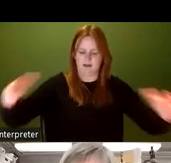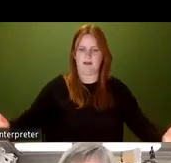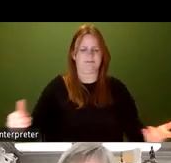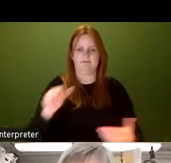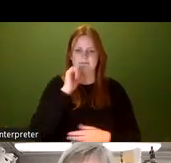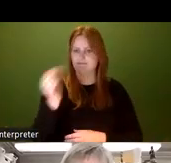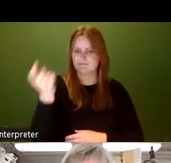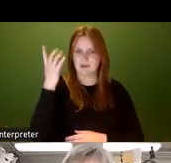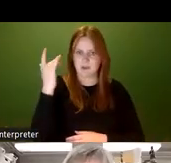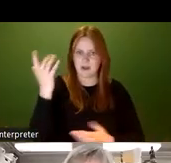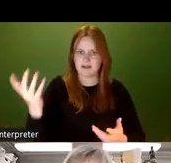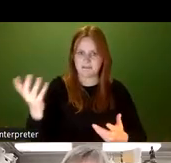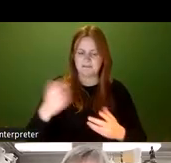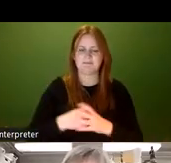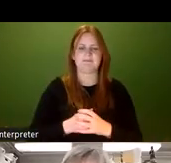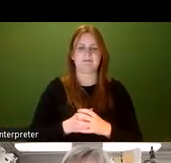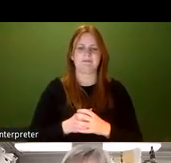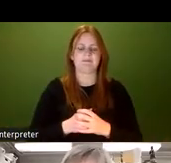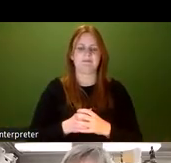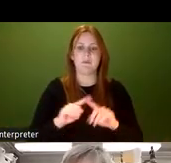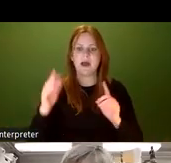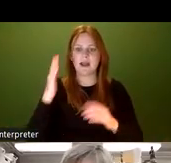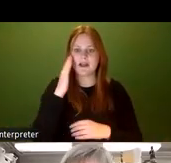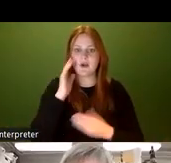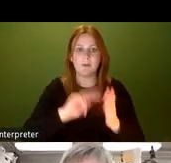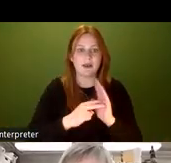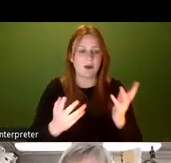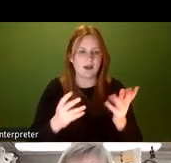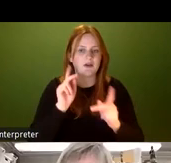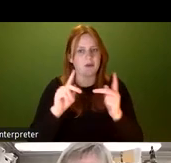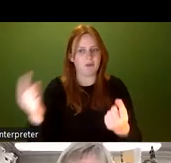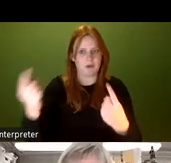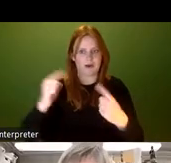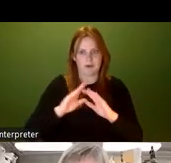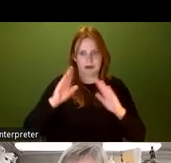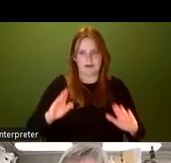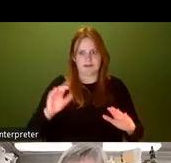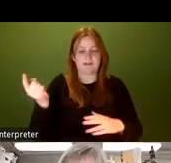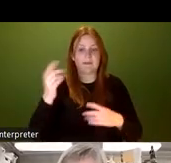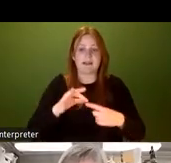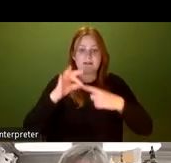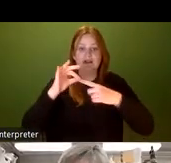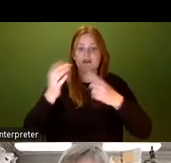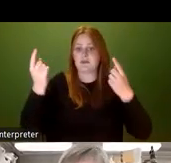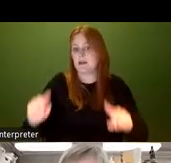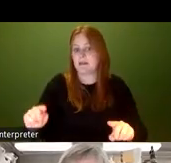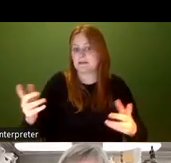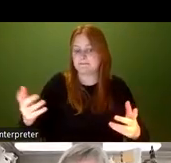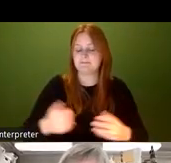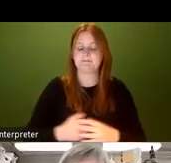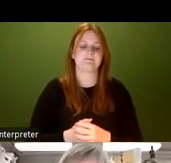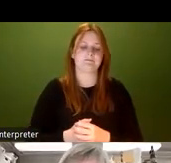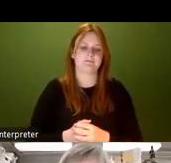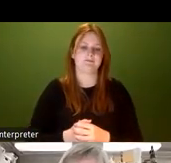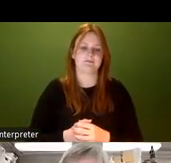understood why, but I knew that it meant company was coming and something special was up. So these